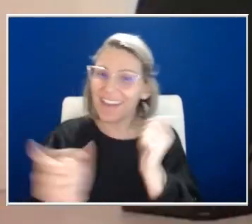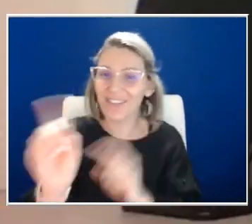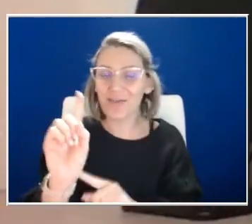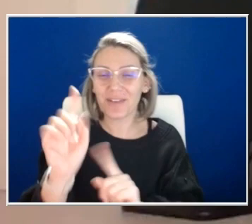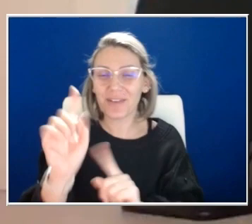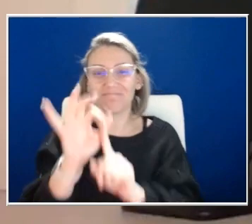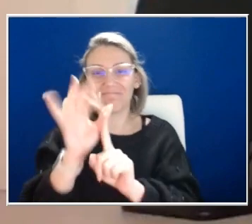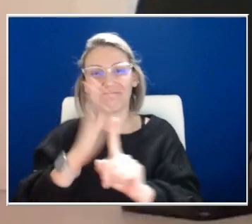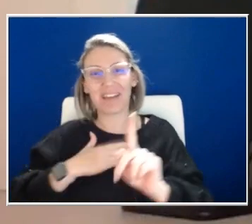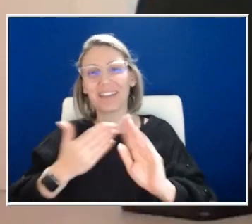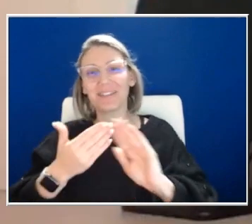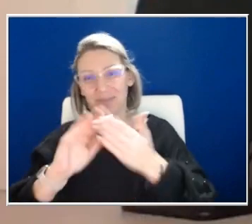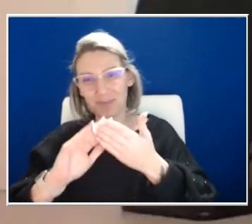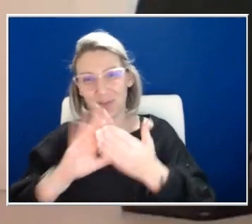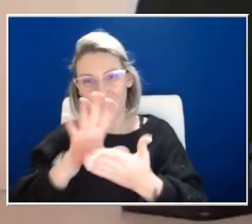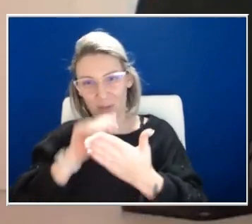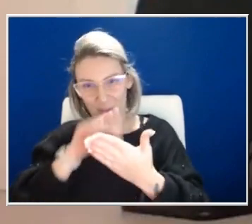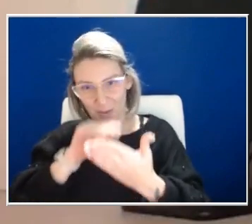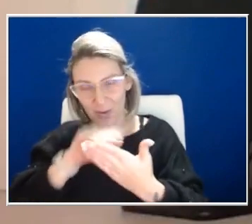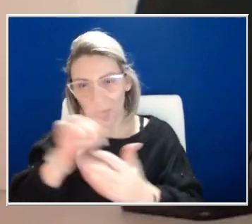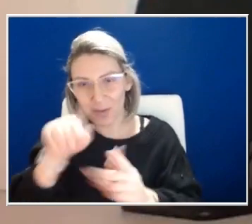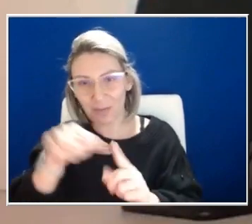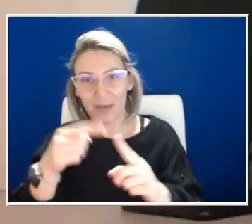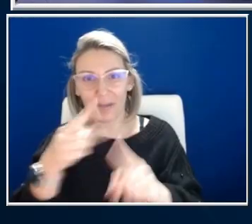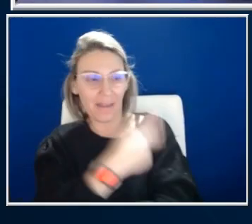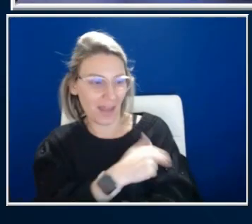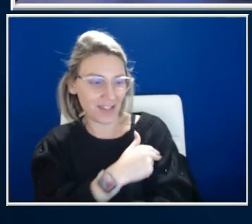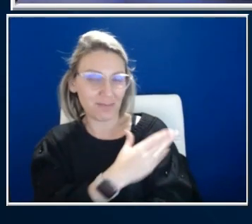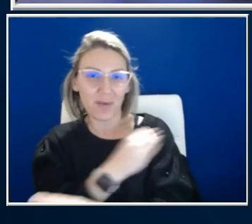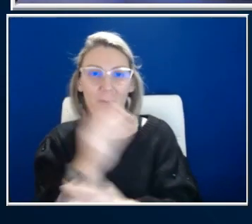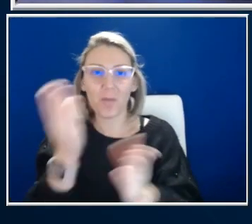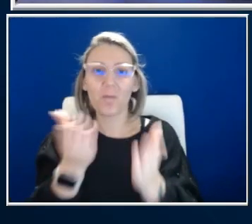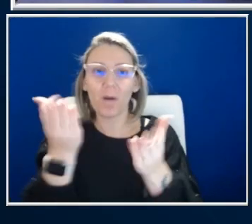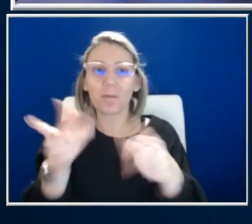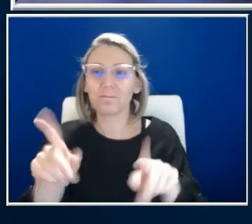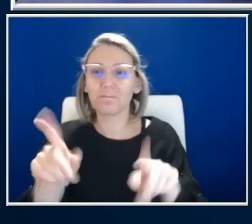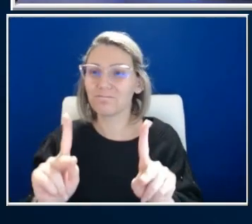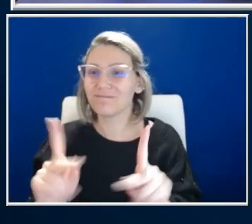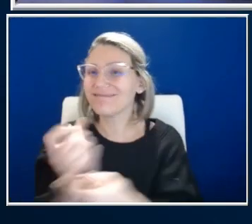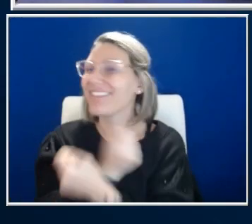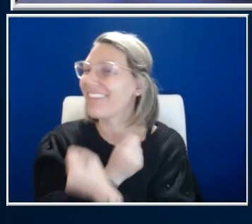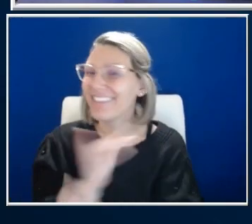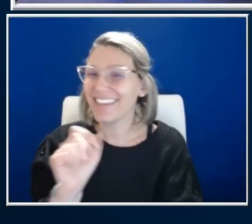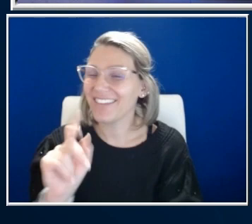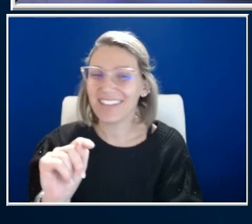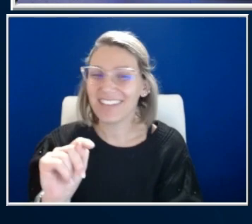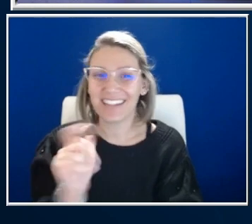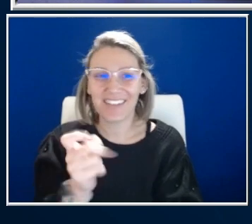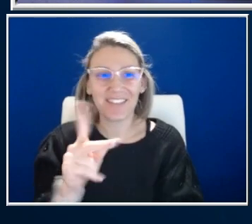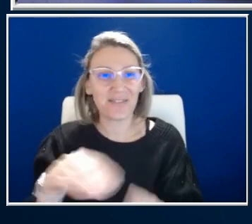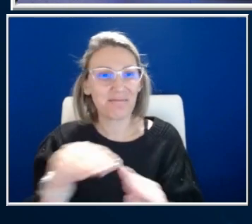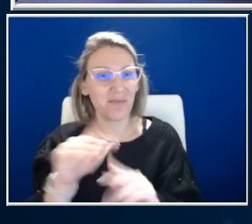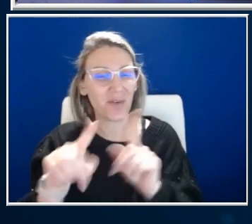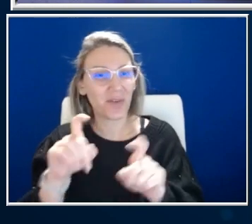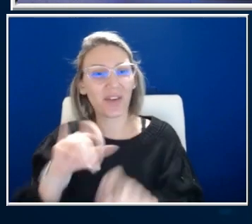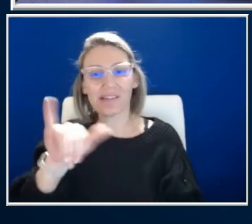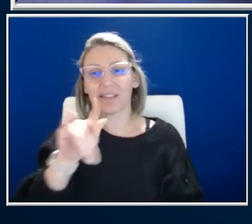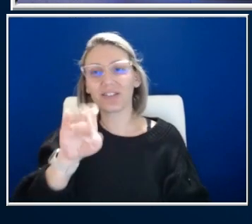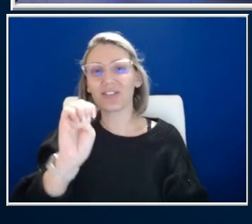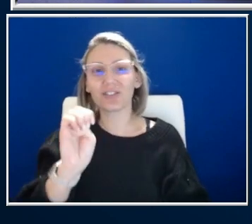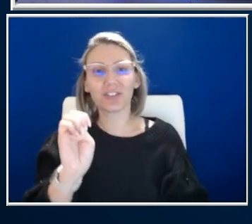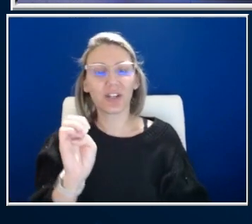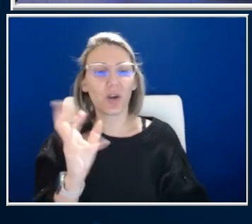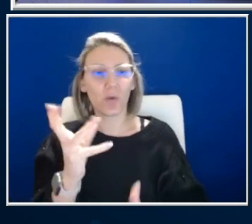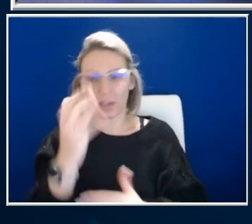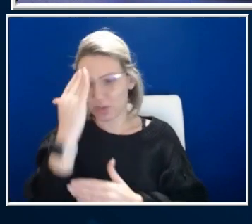that they learn more about the hospital and what they have to give. Love it. Couple more questions. Jackie wants to know if someone has one cancer, does